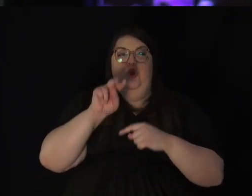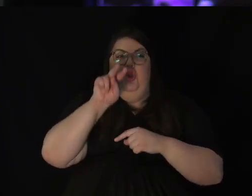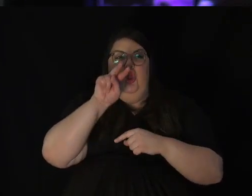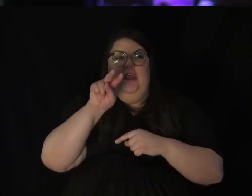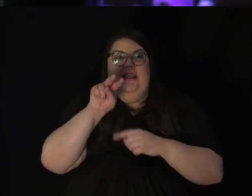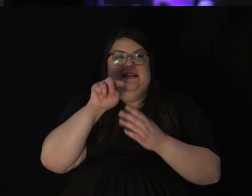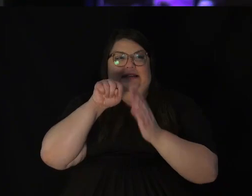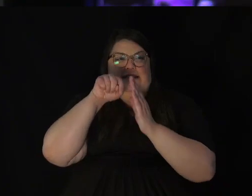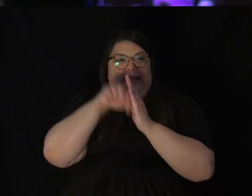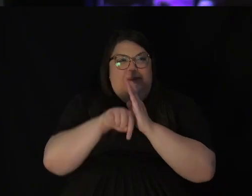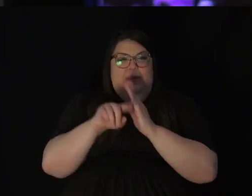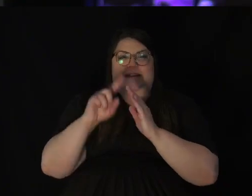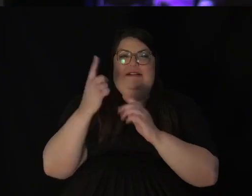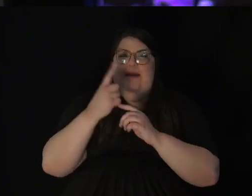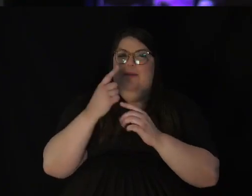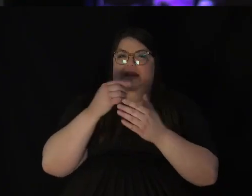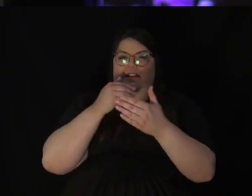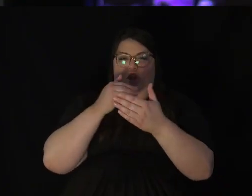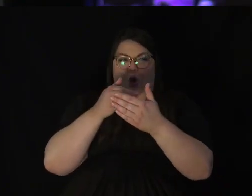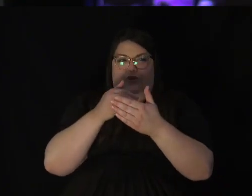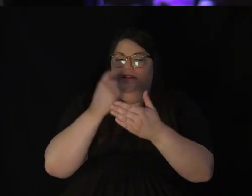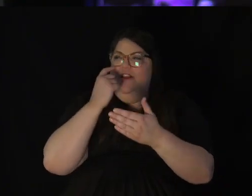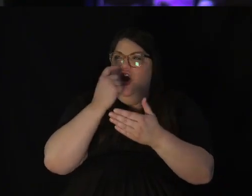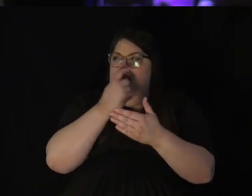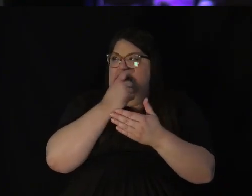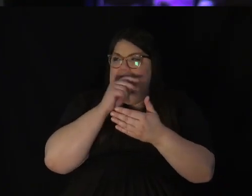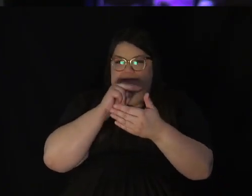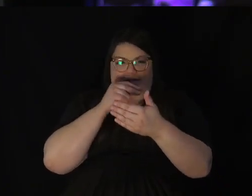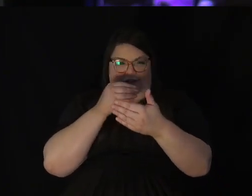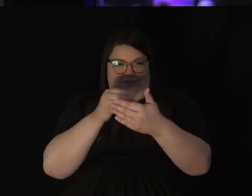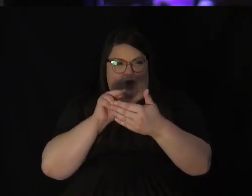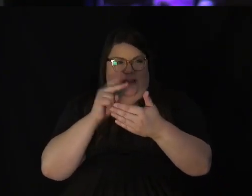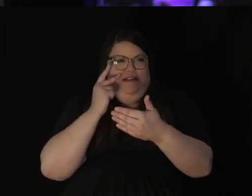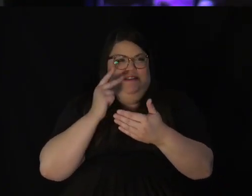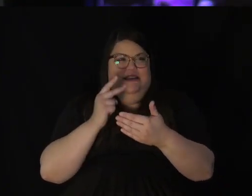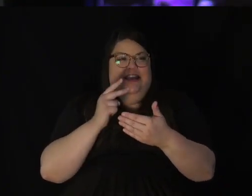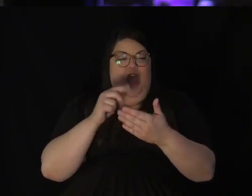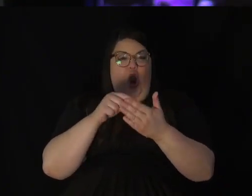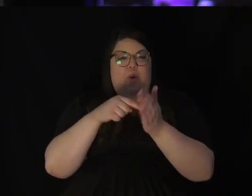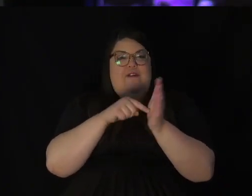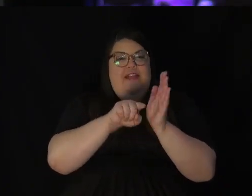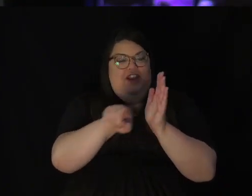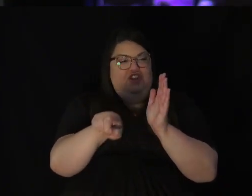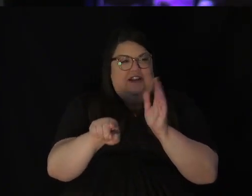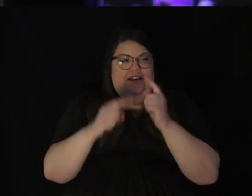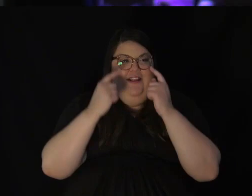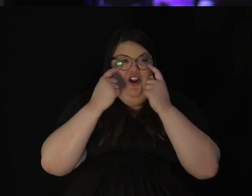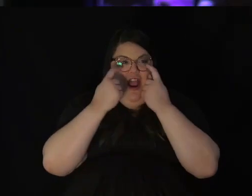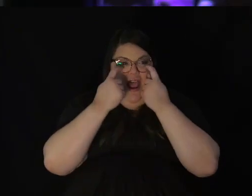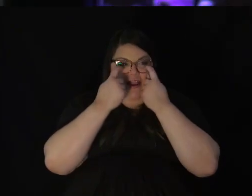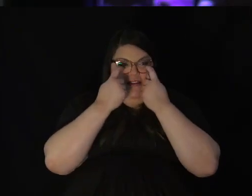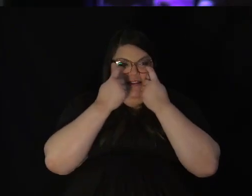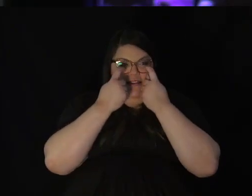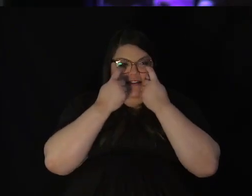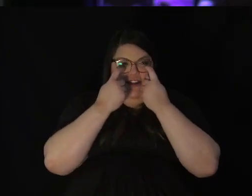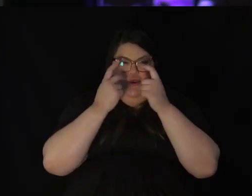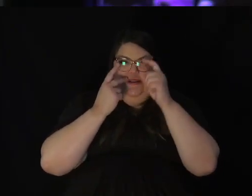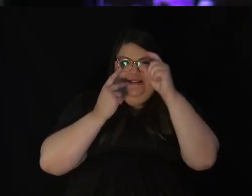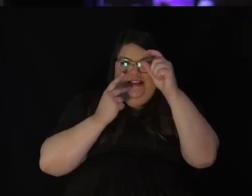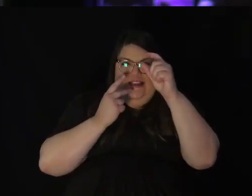eye, or really close into someone's eye, you can actually see a tiny, tiny reflection of yourself in their